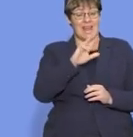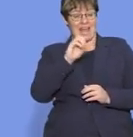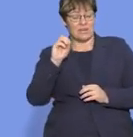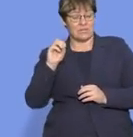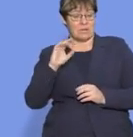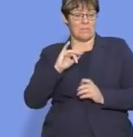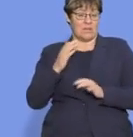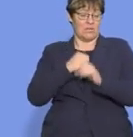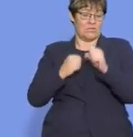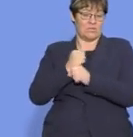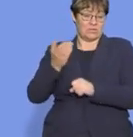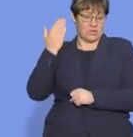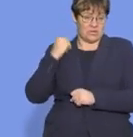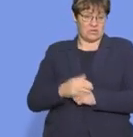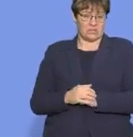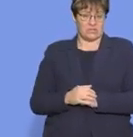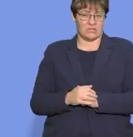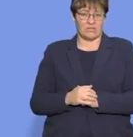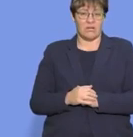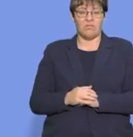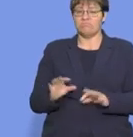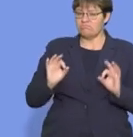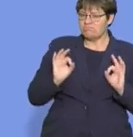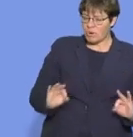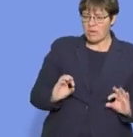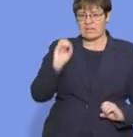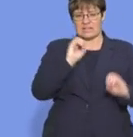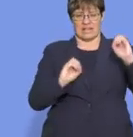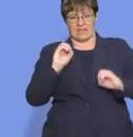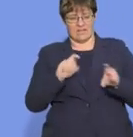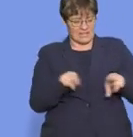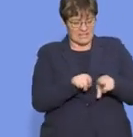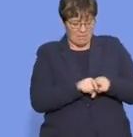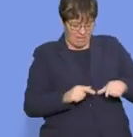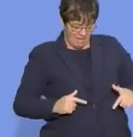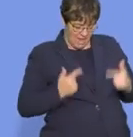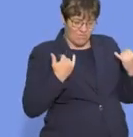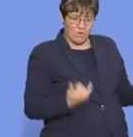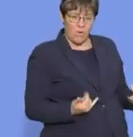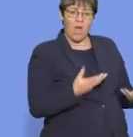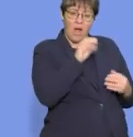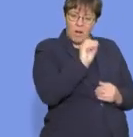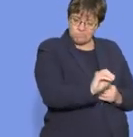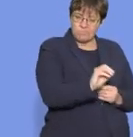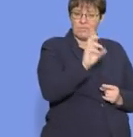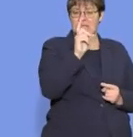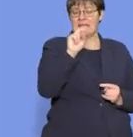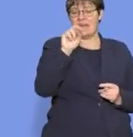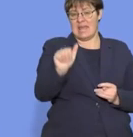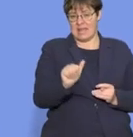3,900 million years ago, proper cells, life as we know it, with